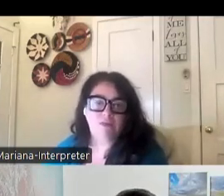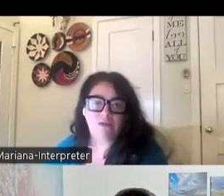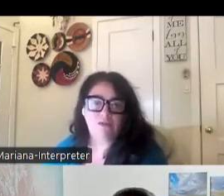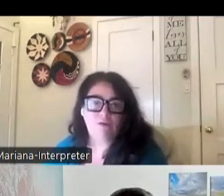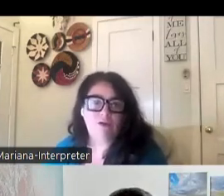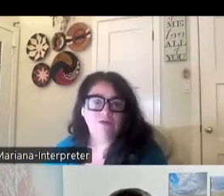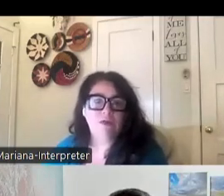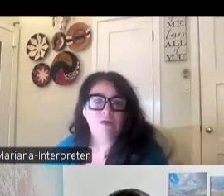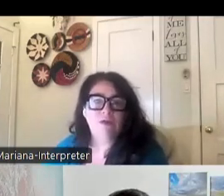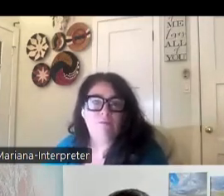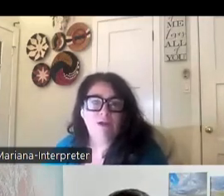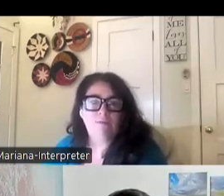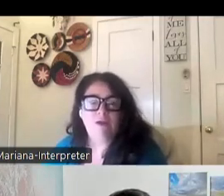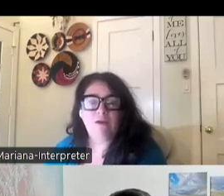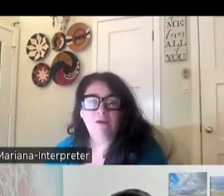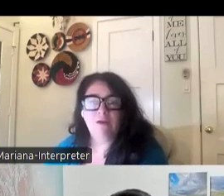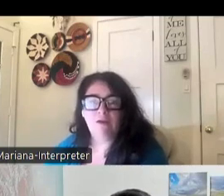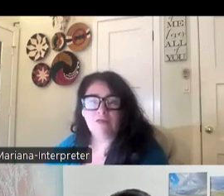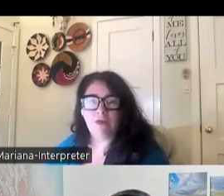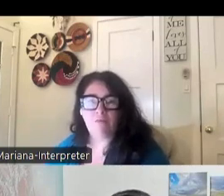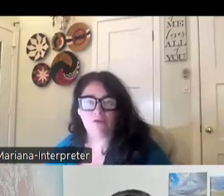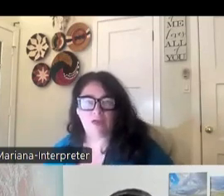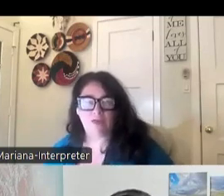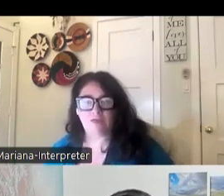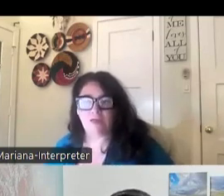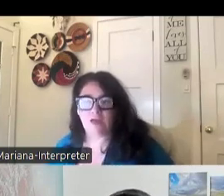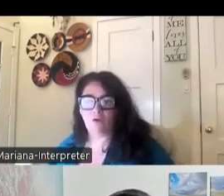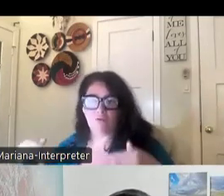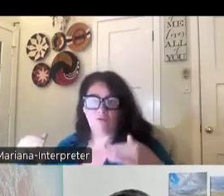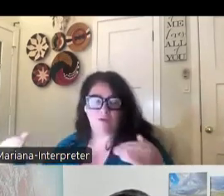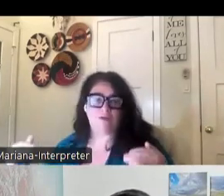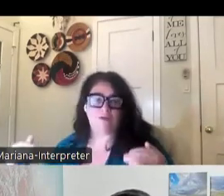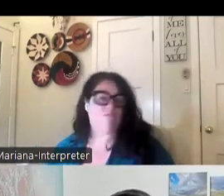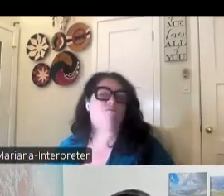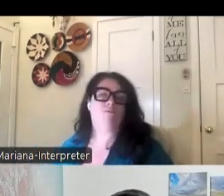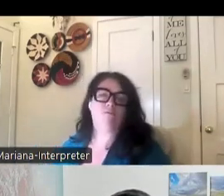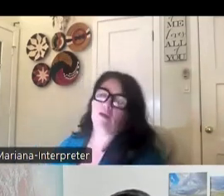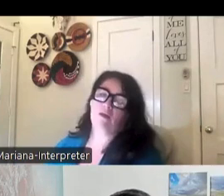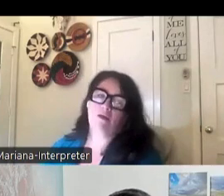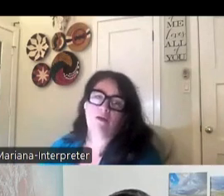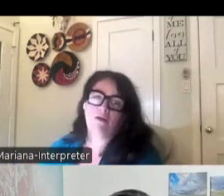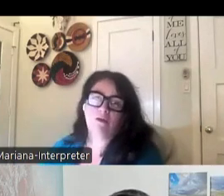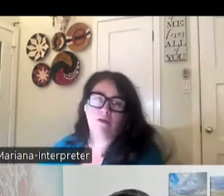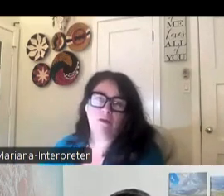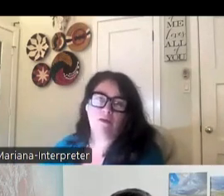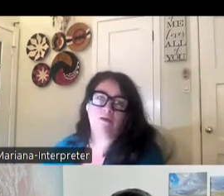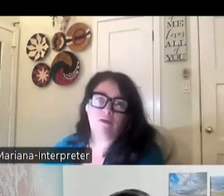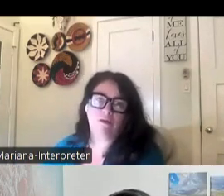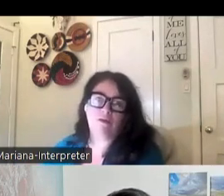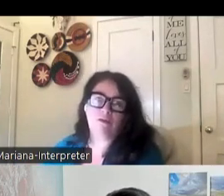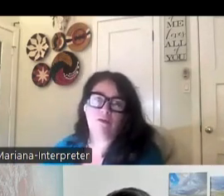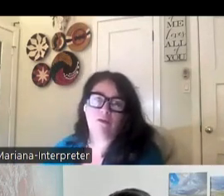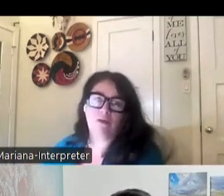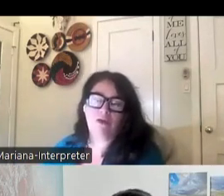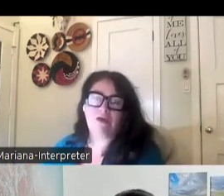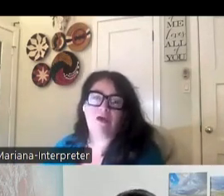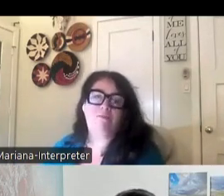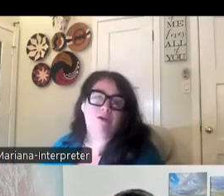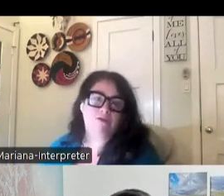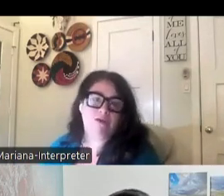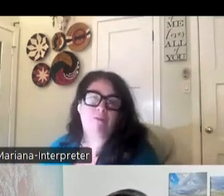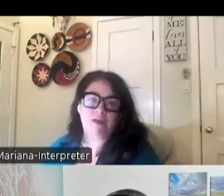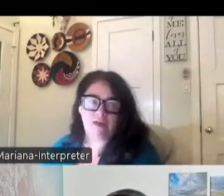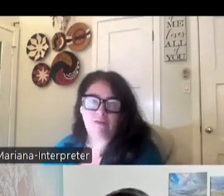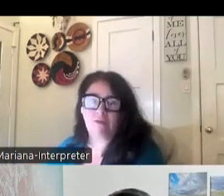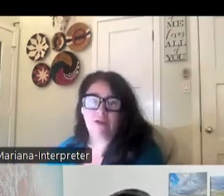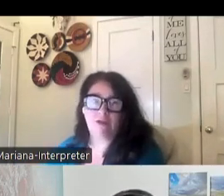Strait. All of that comes on the heels of these onshore breezes, the sea breeze,